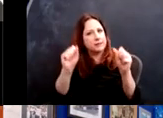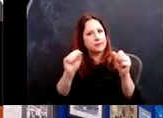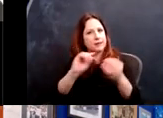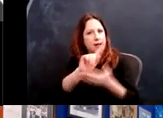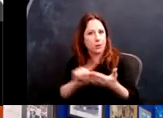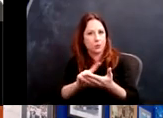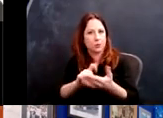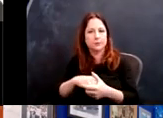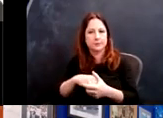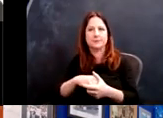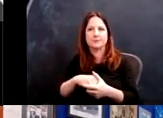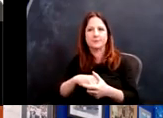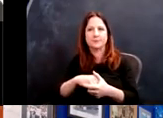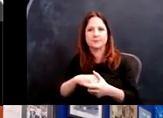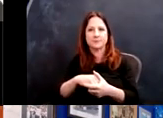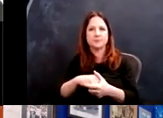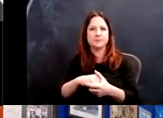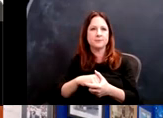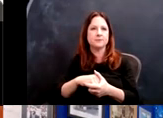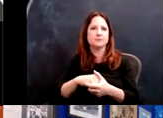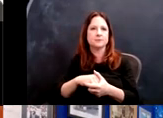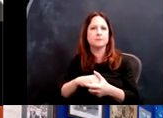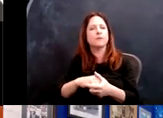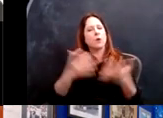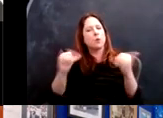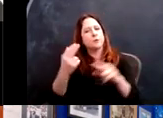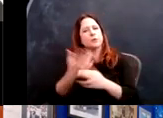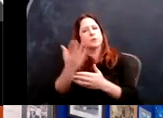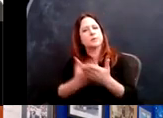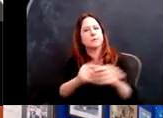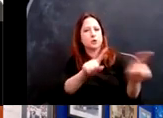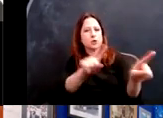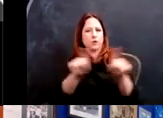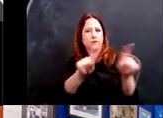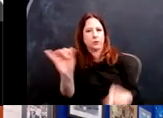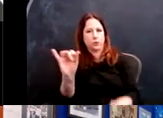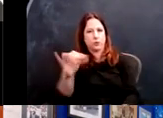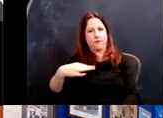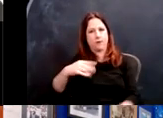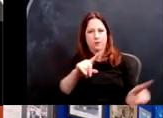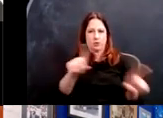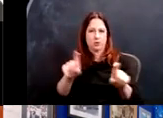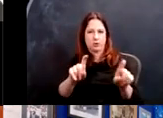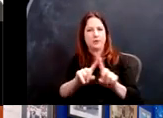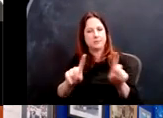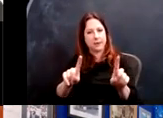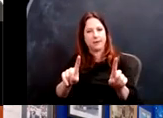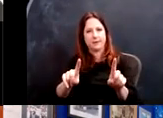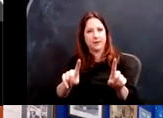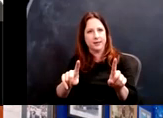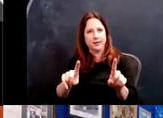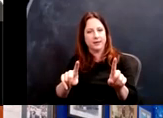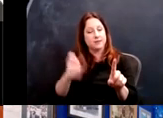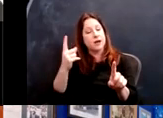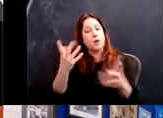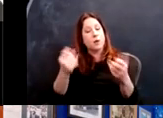We do some volunteer surveys, but again, we really want to do the surveys